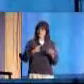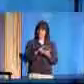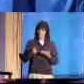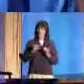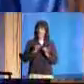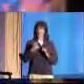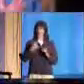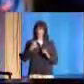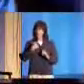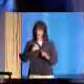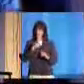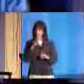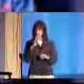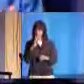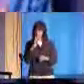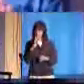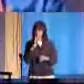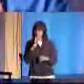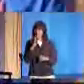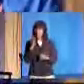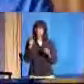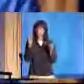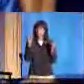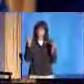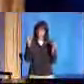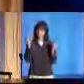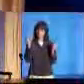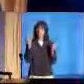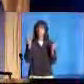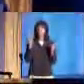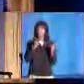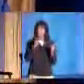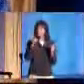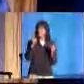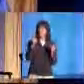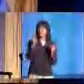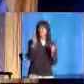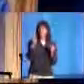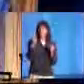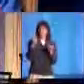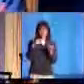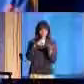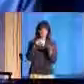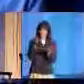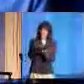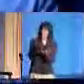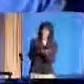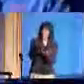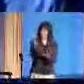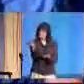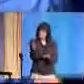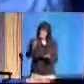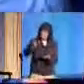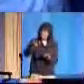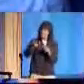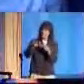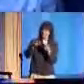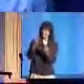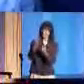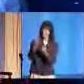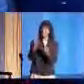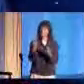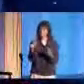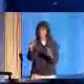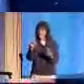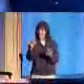speak? Which clearly is two sides of the same coin. And if both are not present, then you don't have